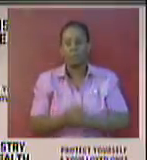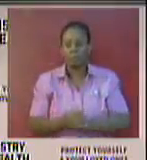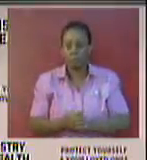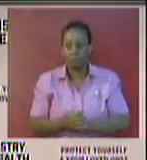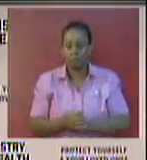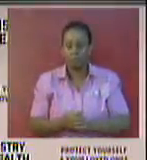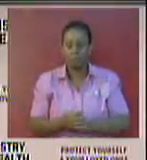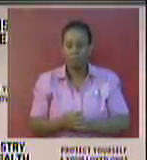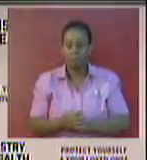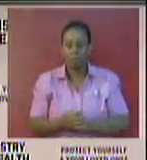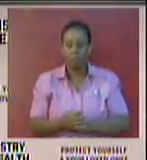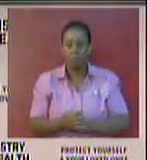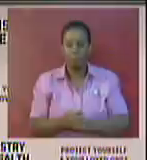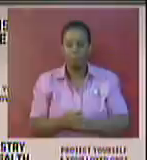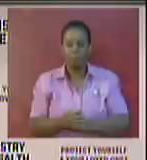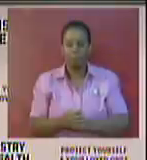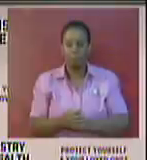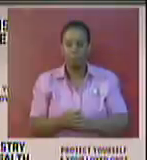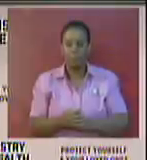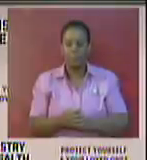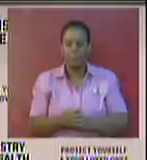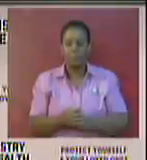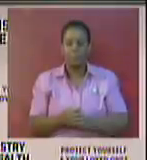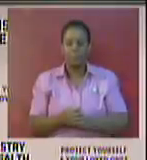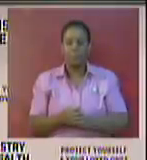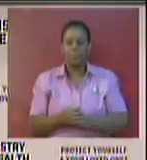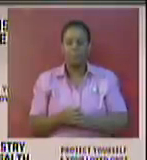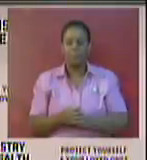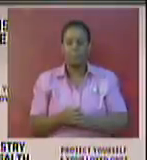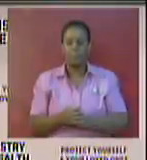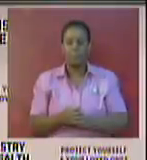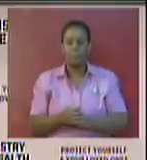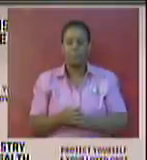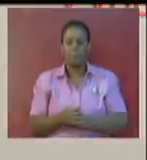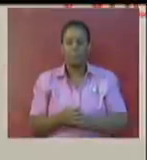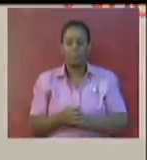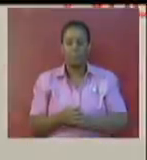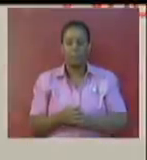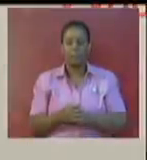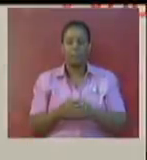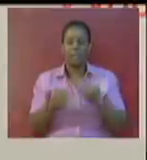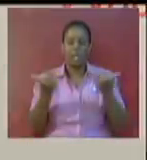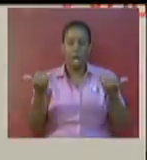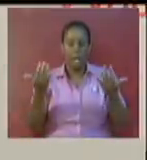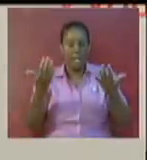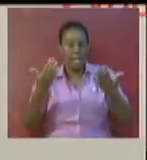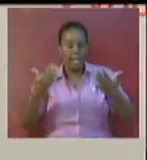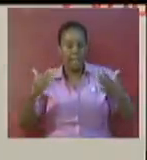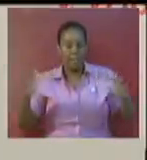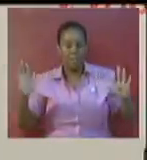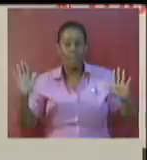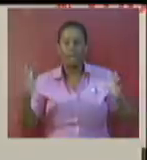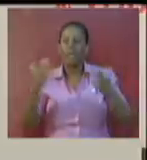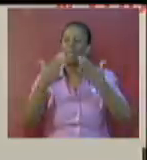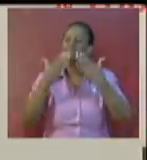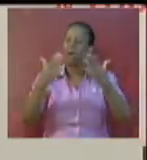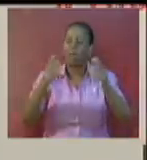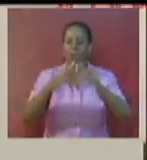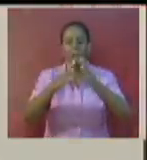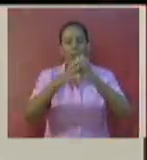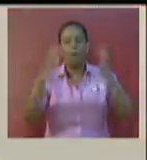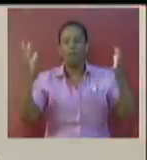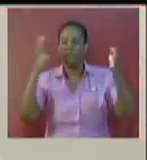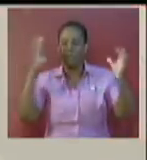Thank you very much, CMO. And we have come to the end of today's media conference. Thank you very much for joining